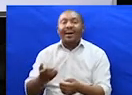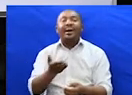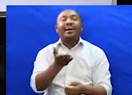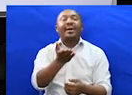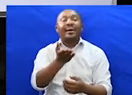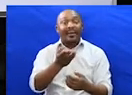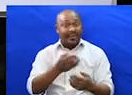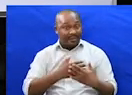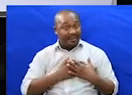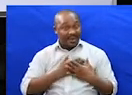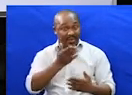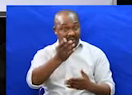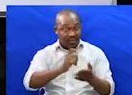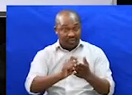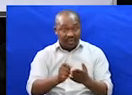genes,